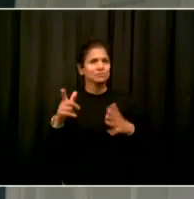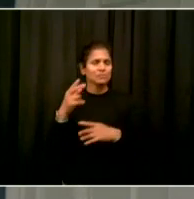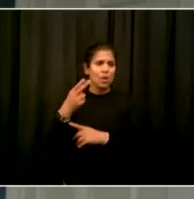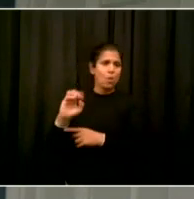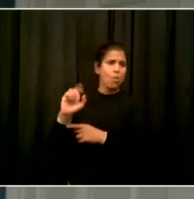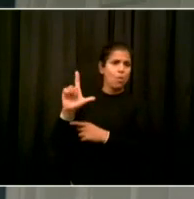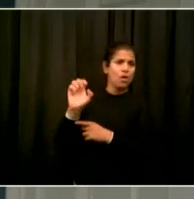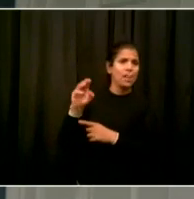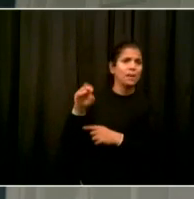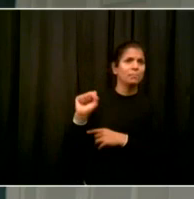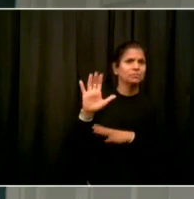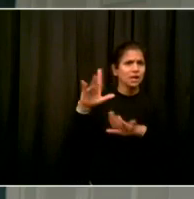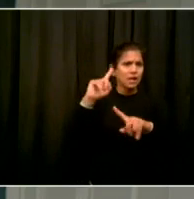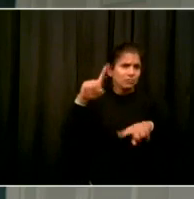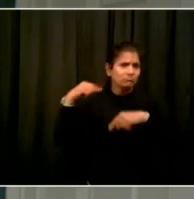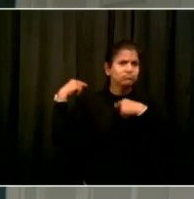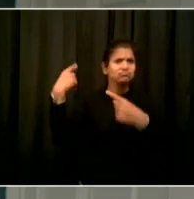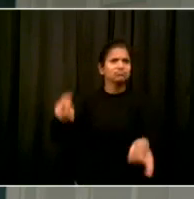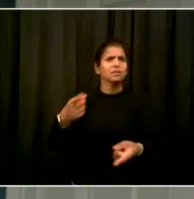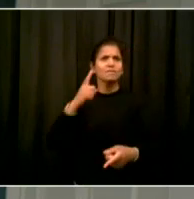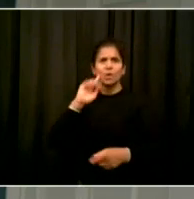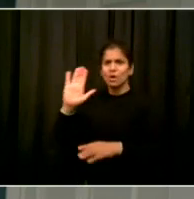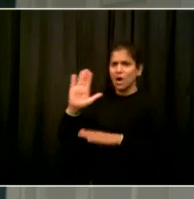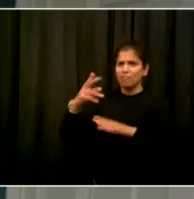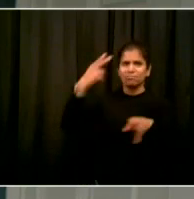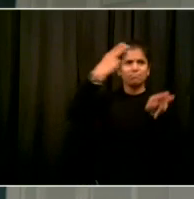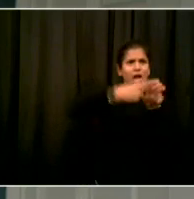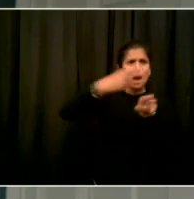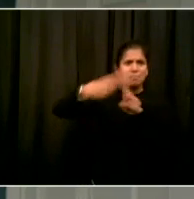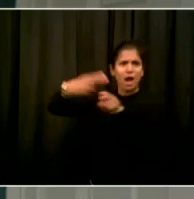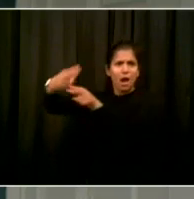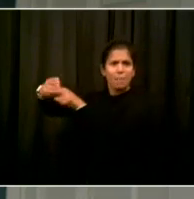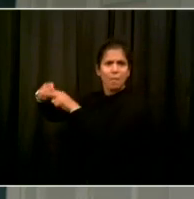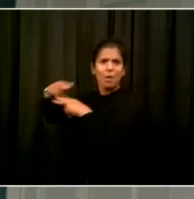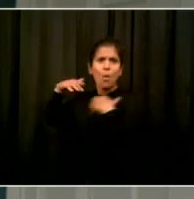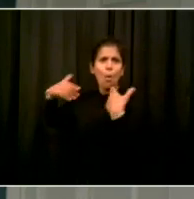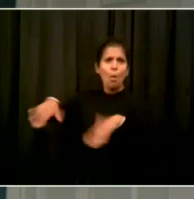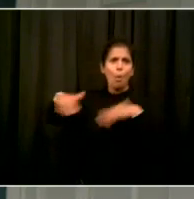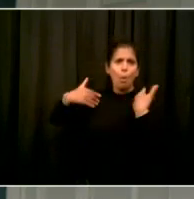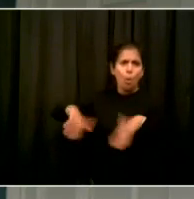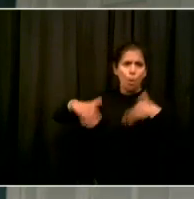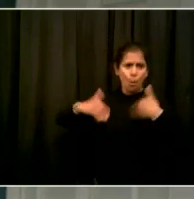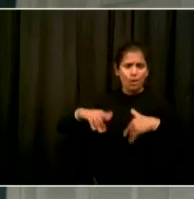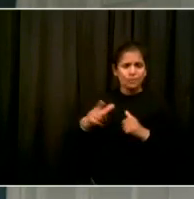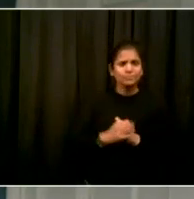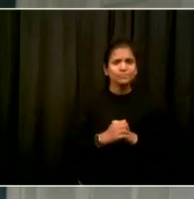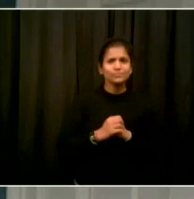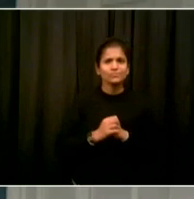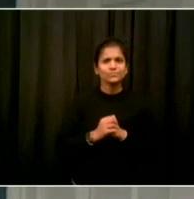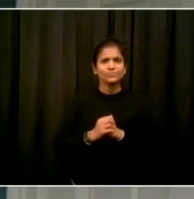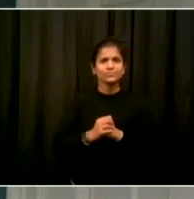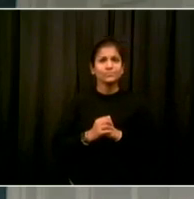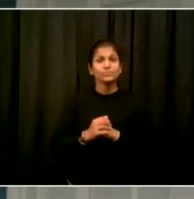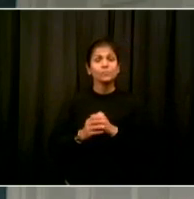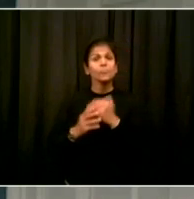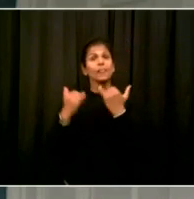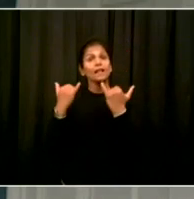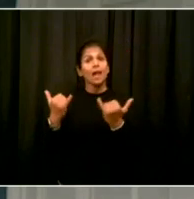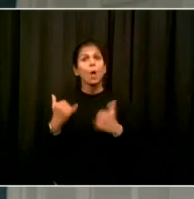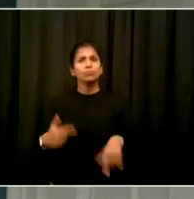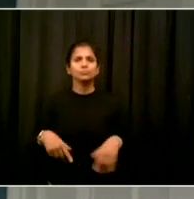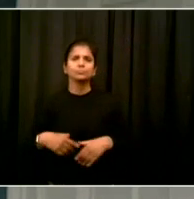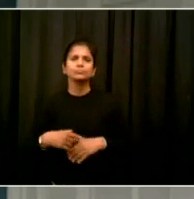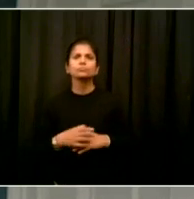And Chief, you know, it's a very critical moment in New York City history. You are being called to leadership